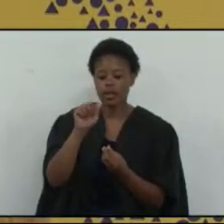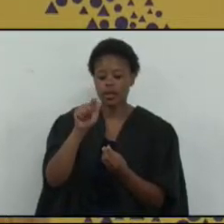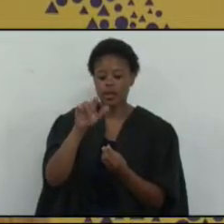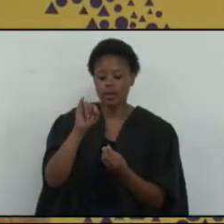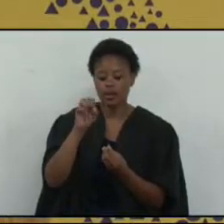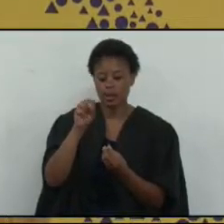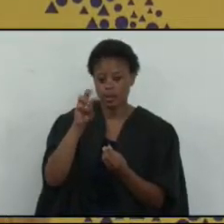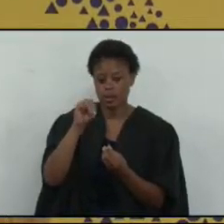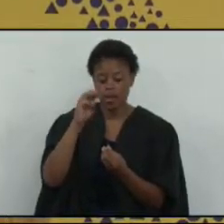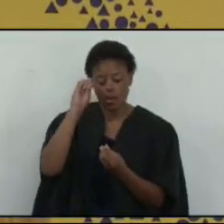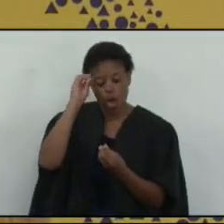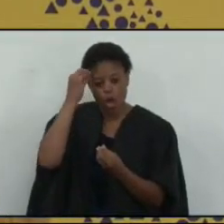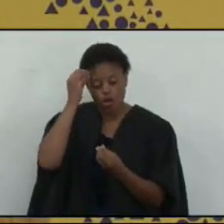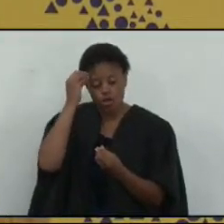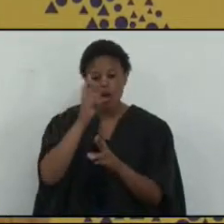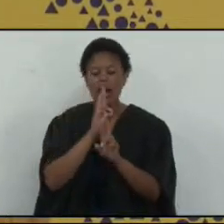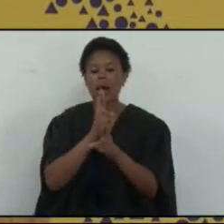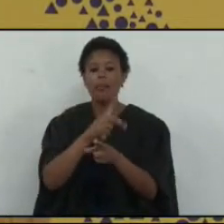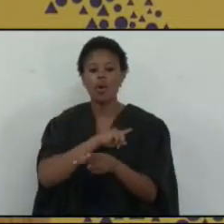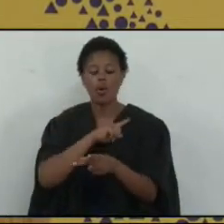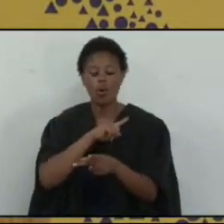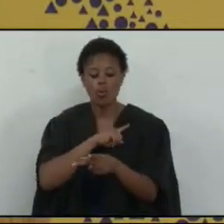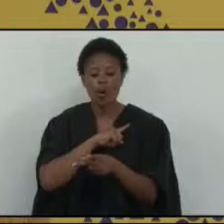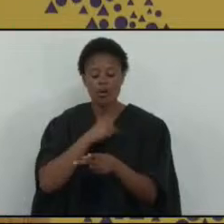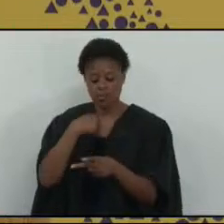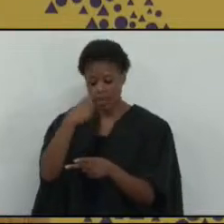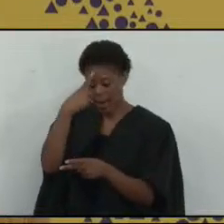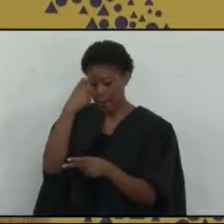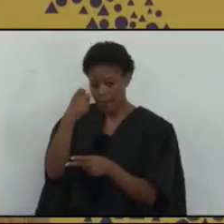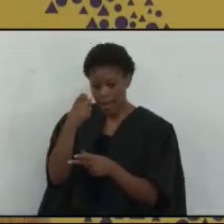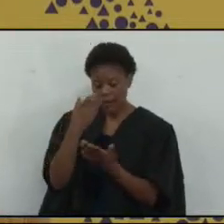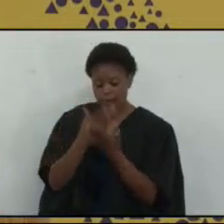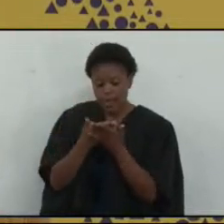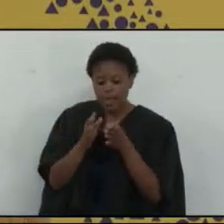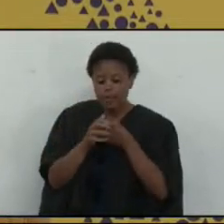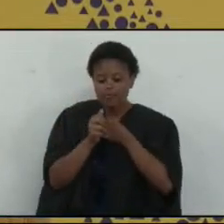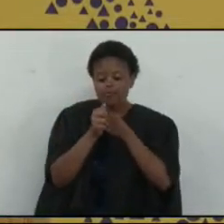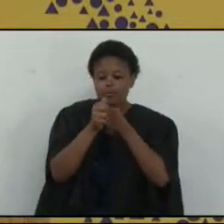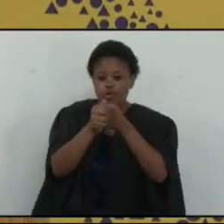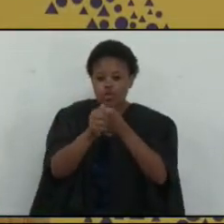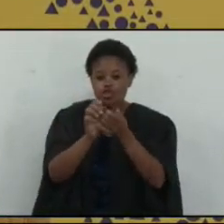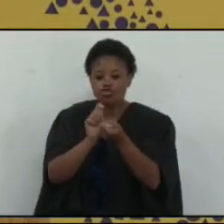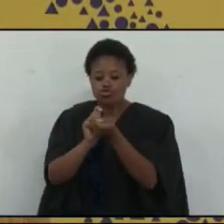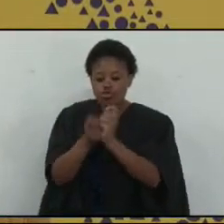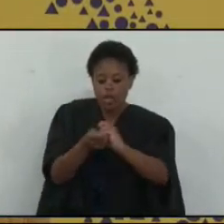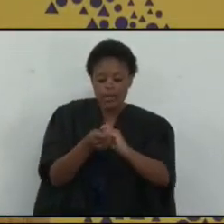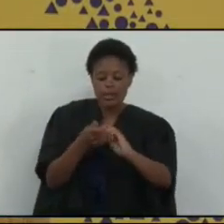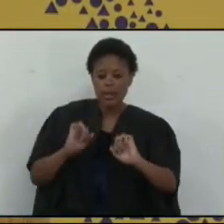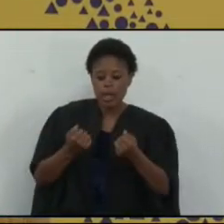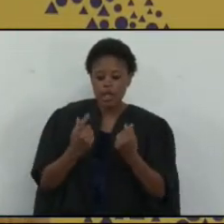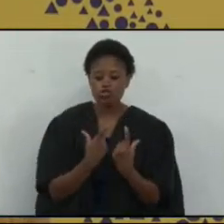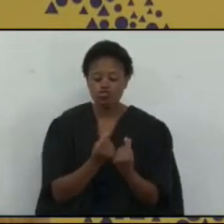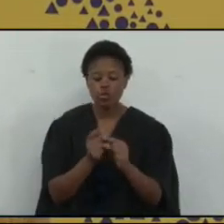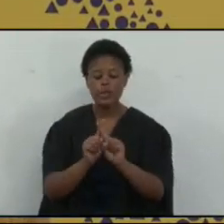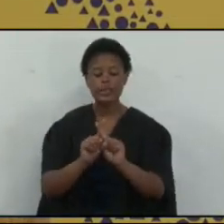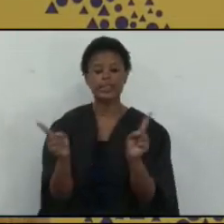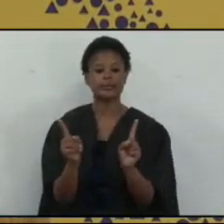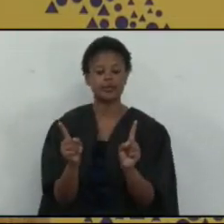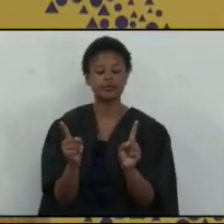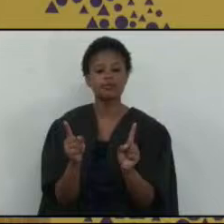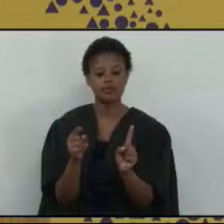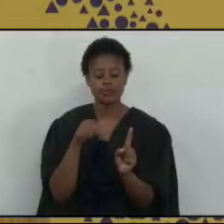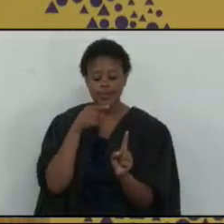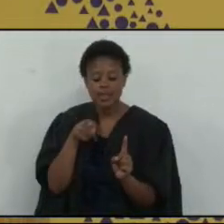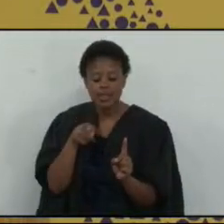reporting specifically, because I believe fundamentally that I could lead change and make a difference. It was this